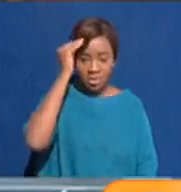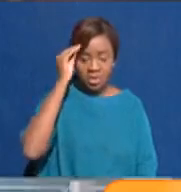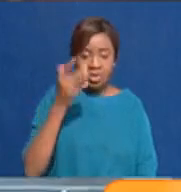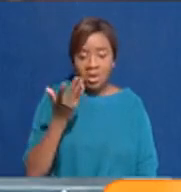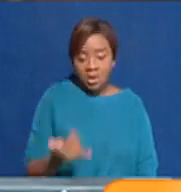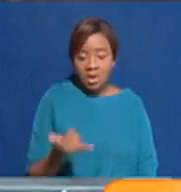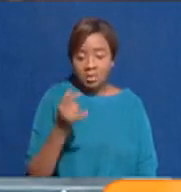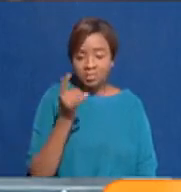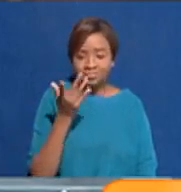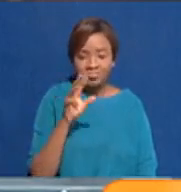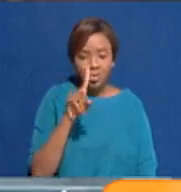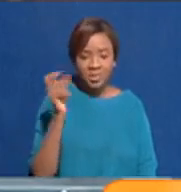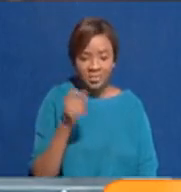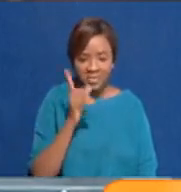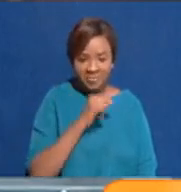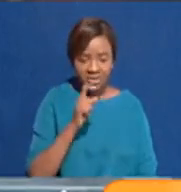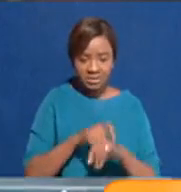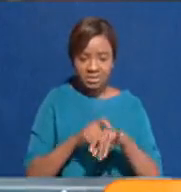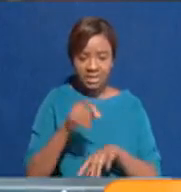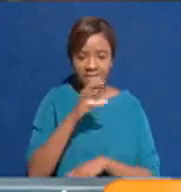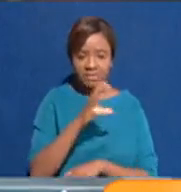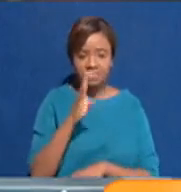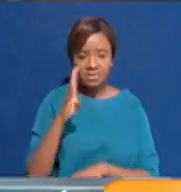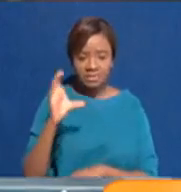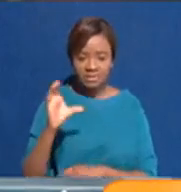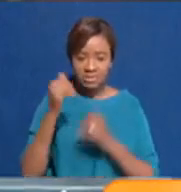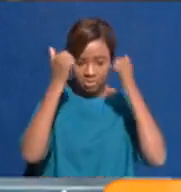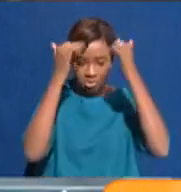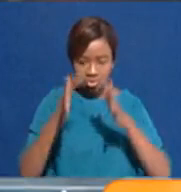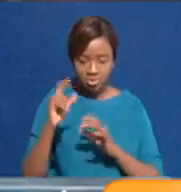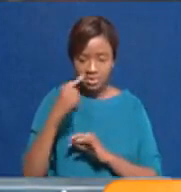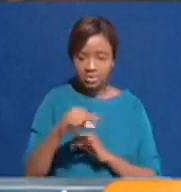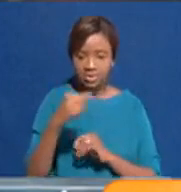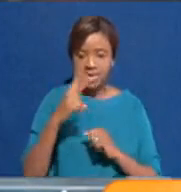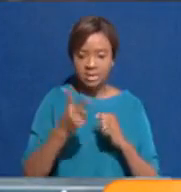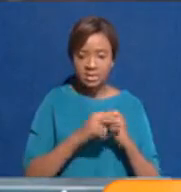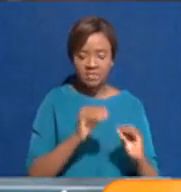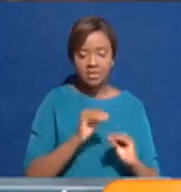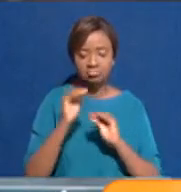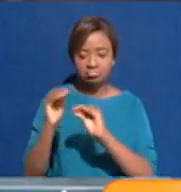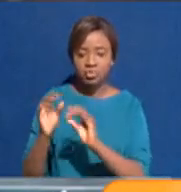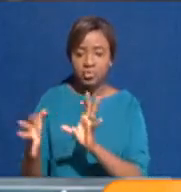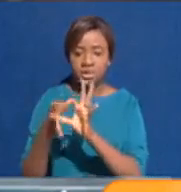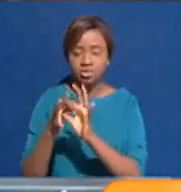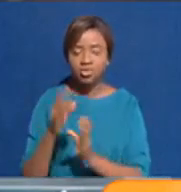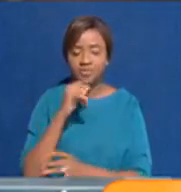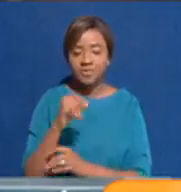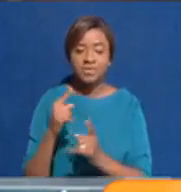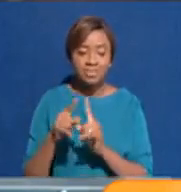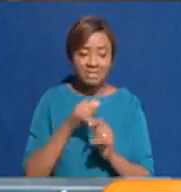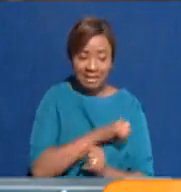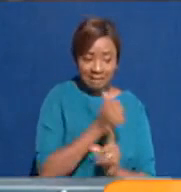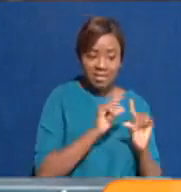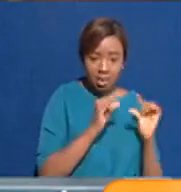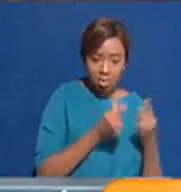Barely a month after the first competency-based curriculum learners transitioned to junior secondary school, a lobby group now